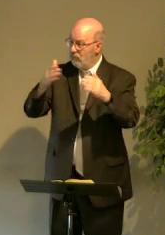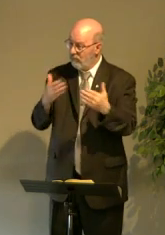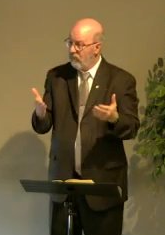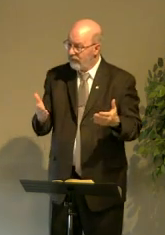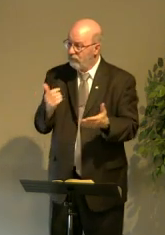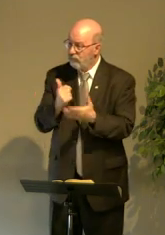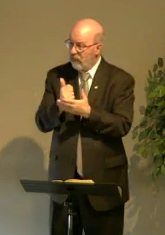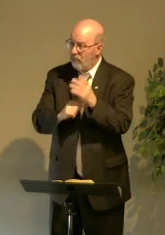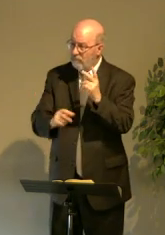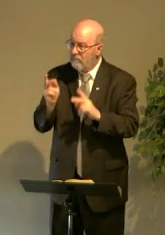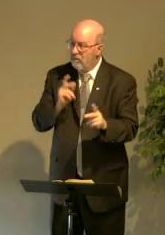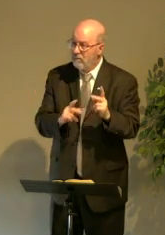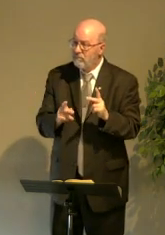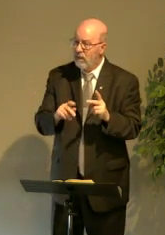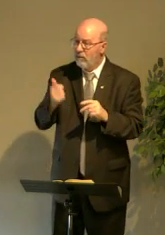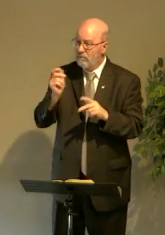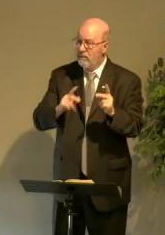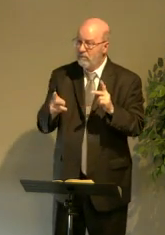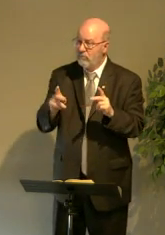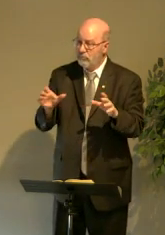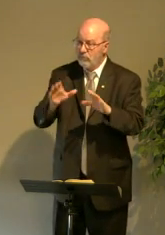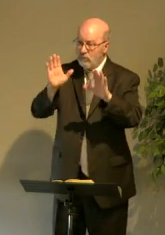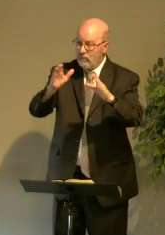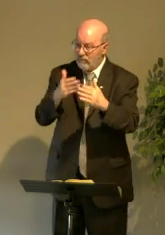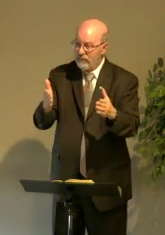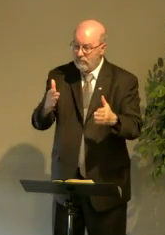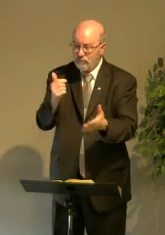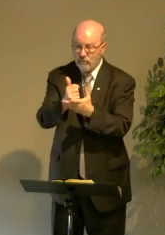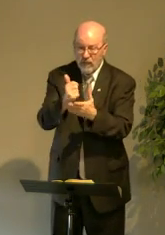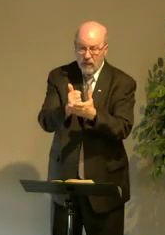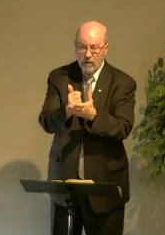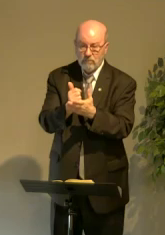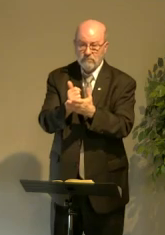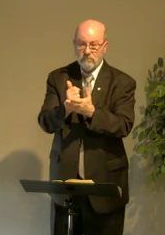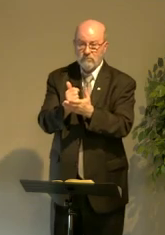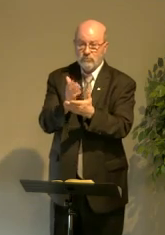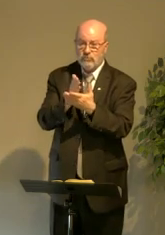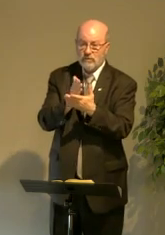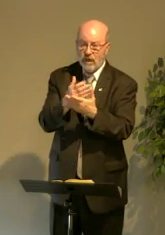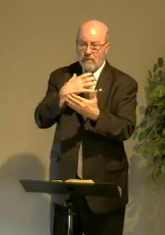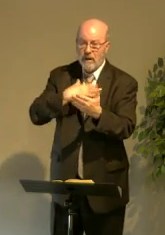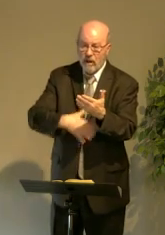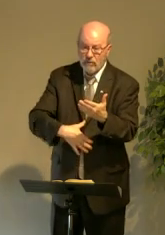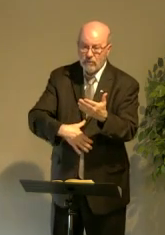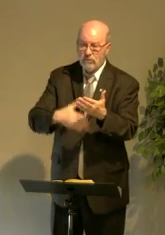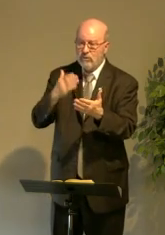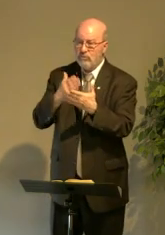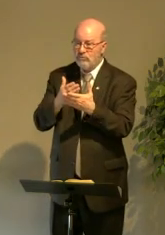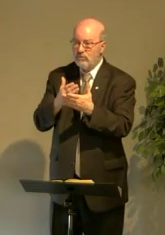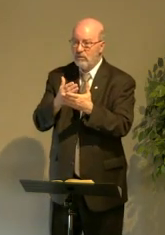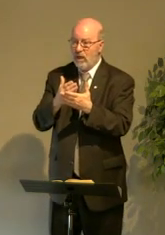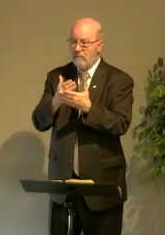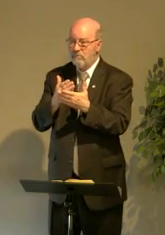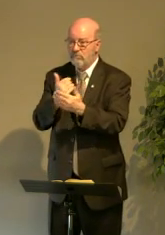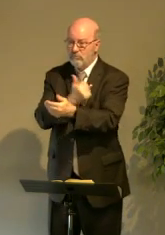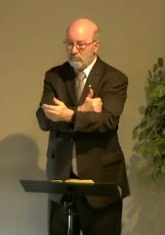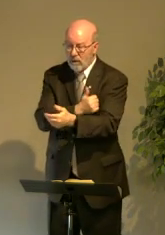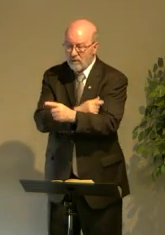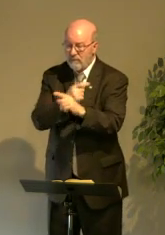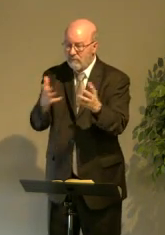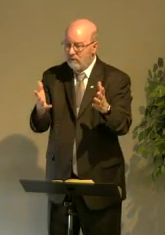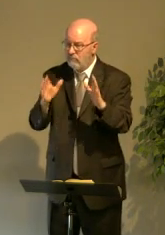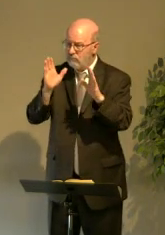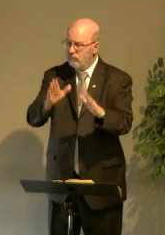things to help humanity. They're doing really wonderful things to curb hunger and to stop trafficking and all these things. Those